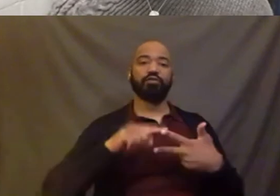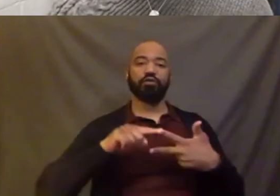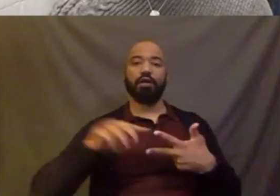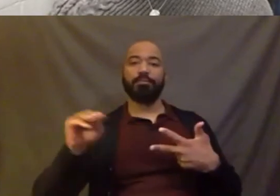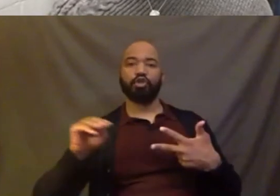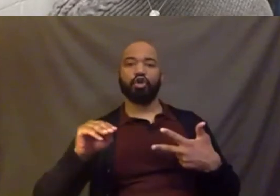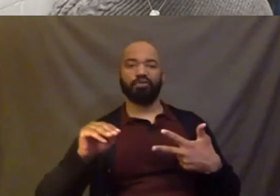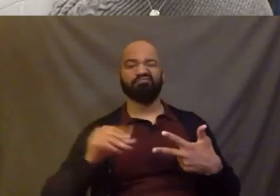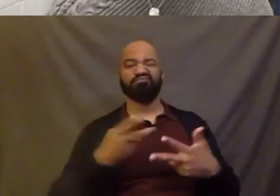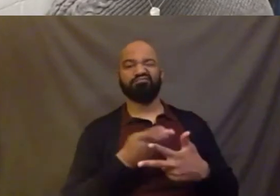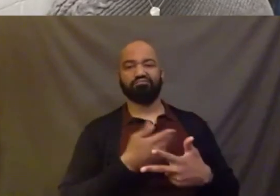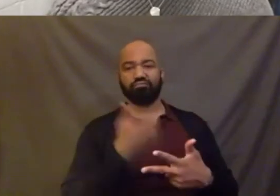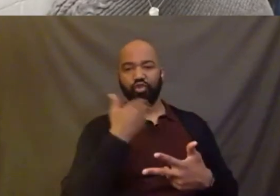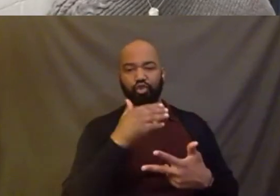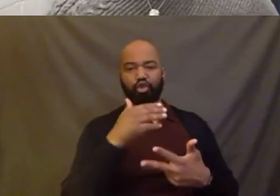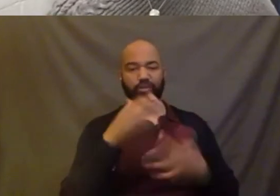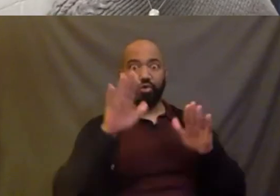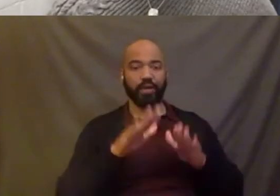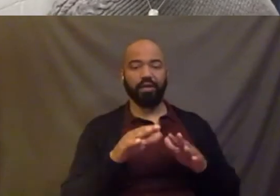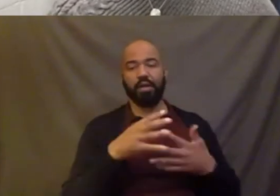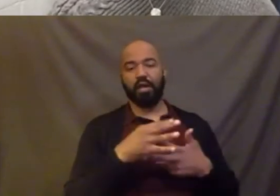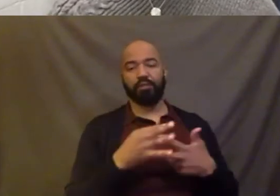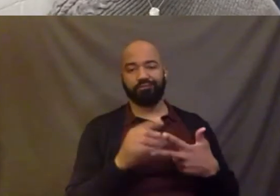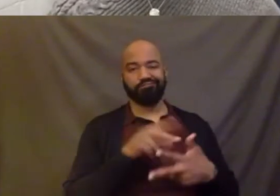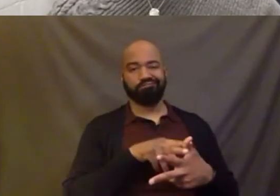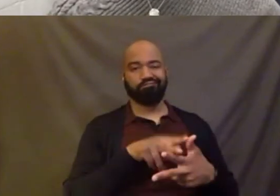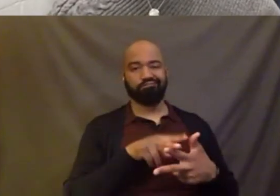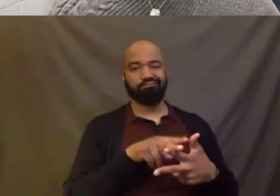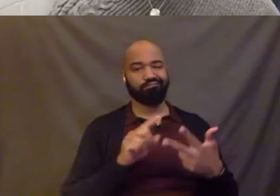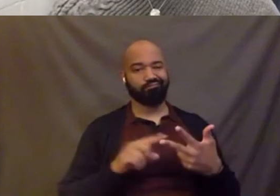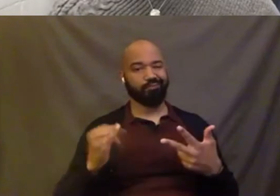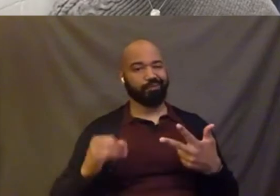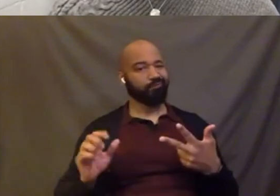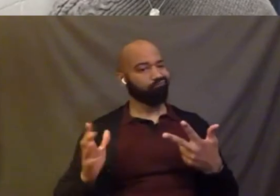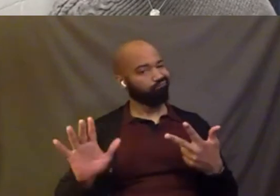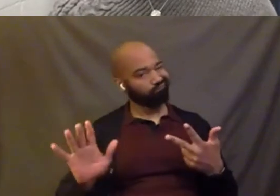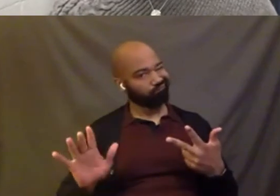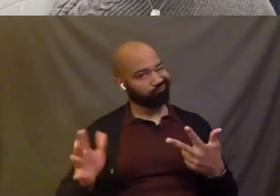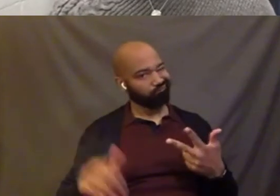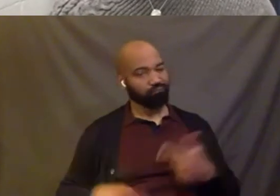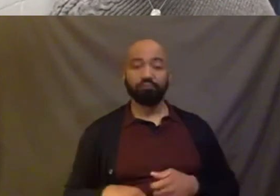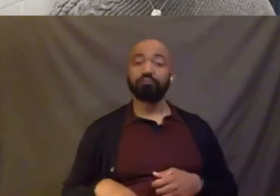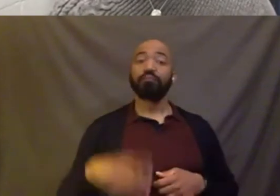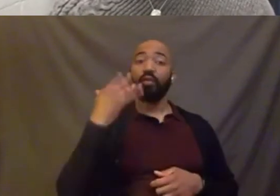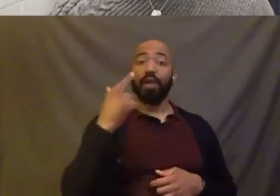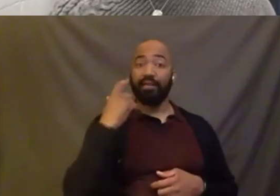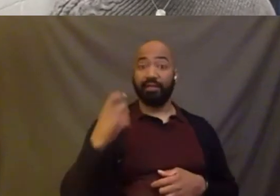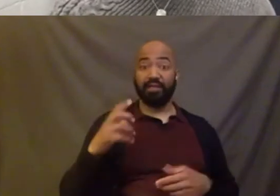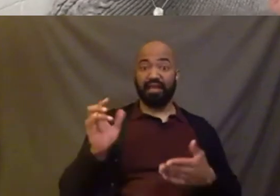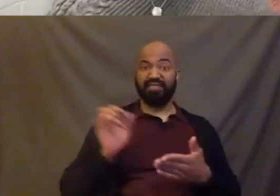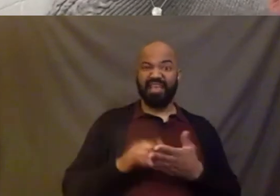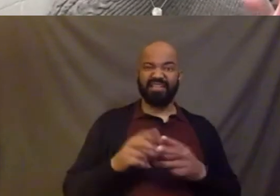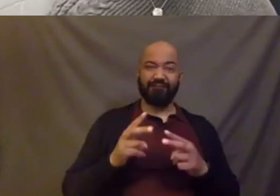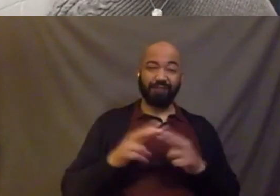that would be a great option. Simply because if we're looking at these very rare